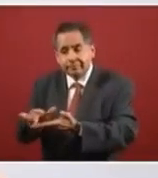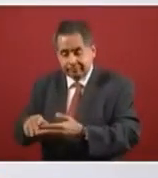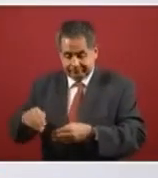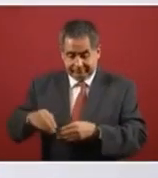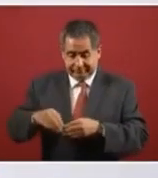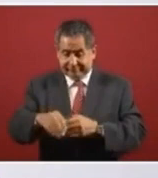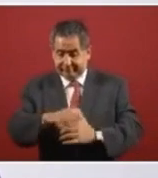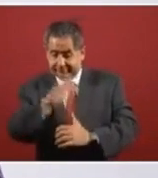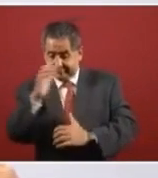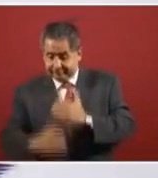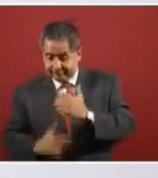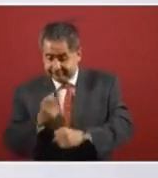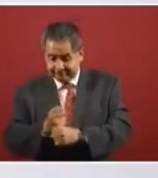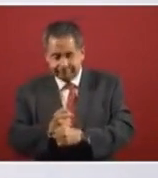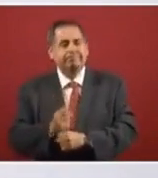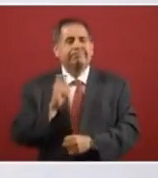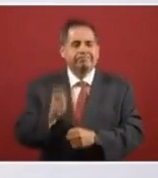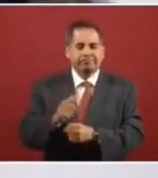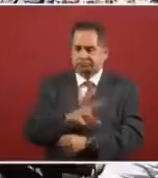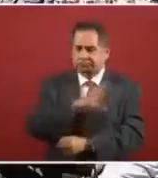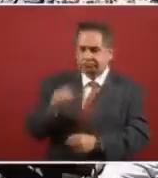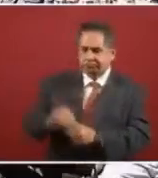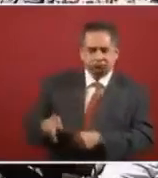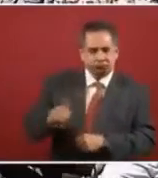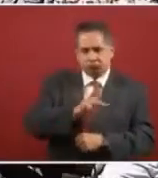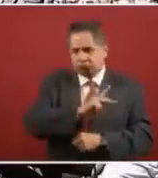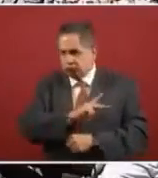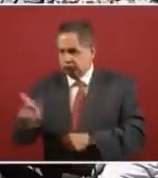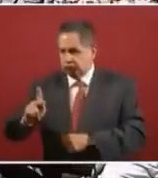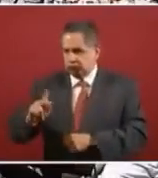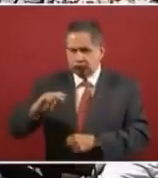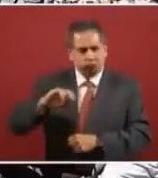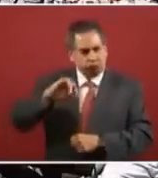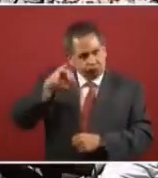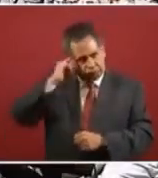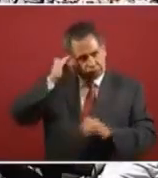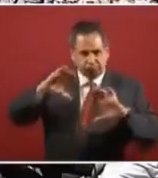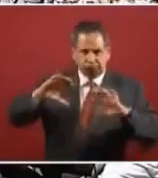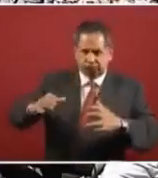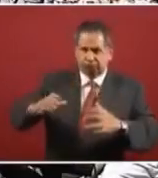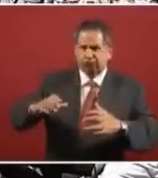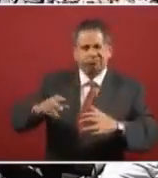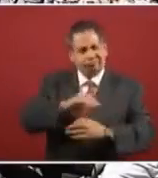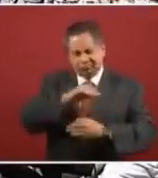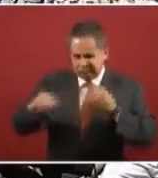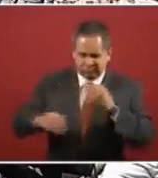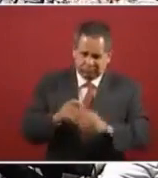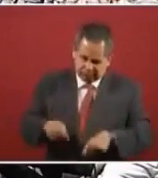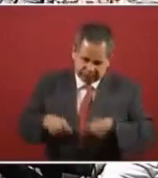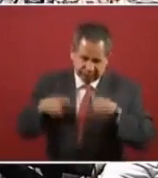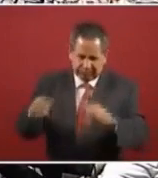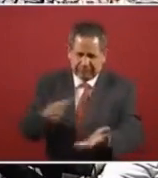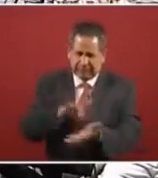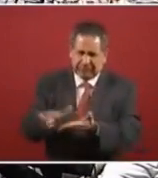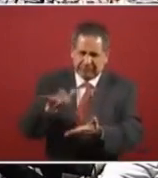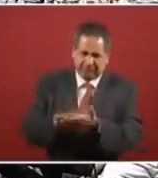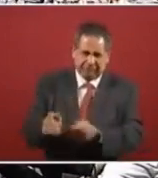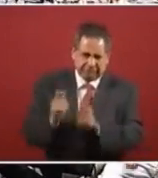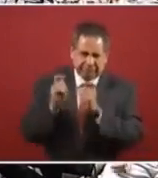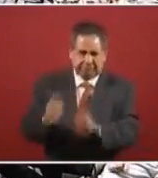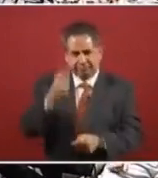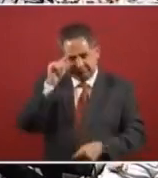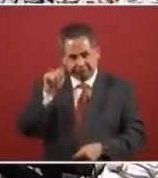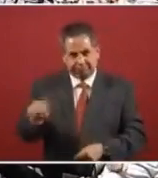by the end of the year it should be all ten of all the communities that are indigenous